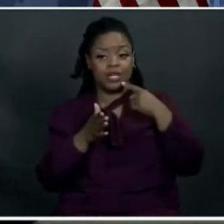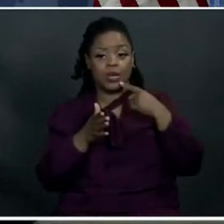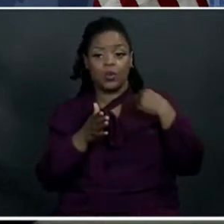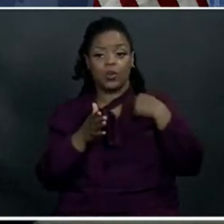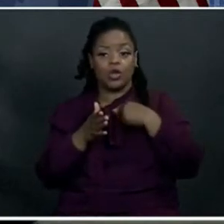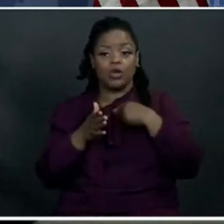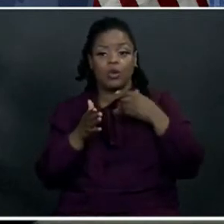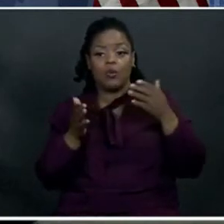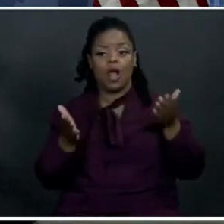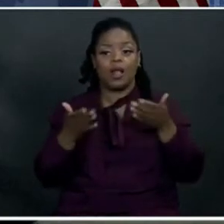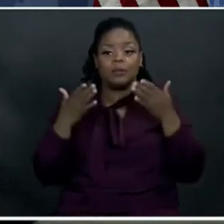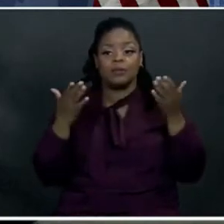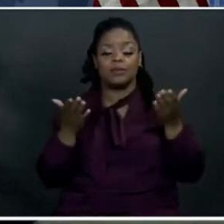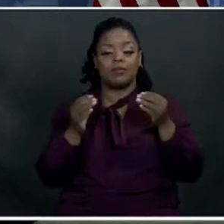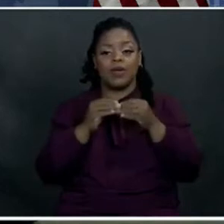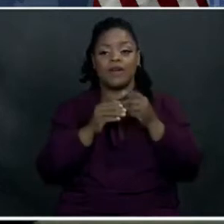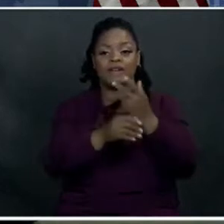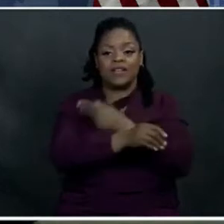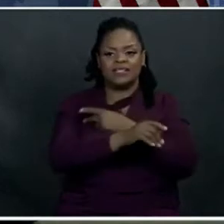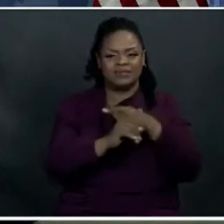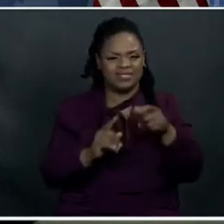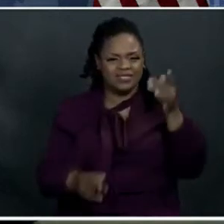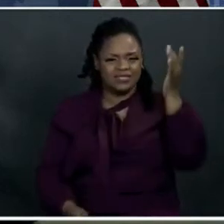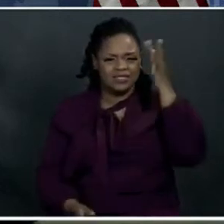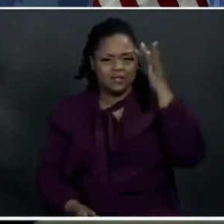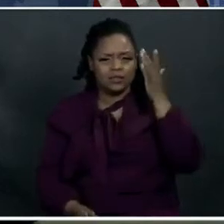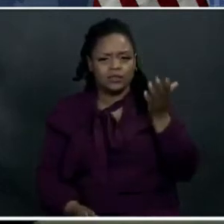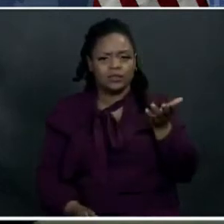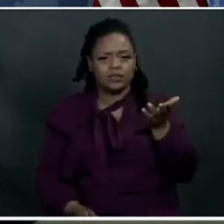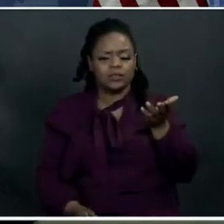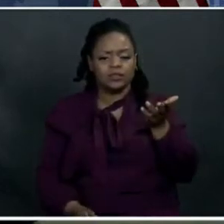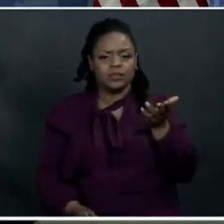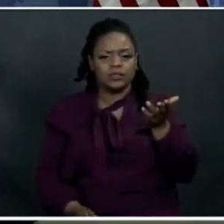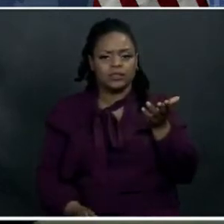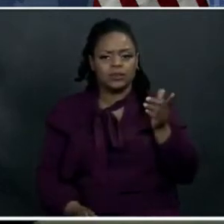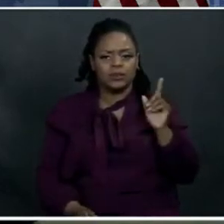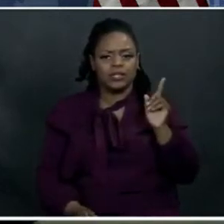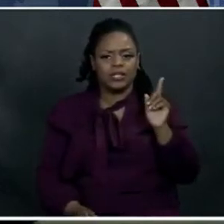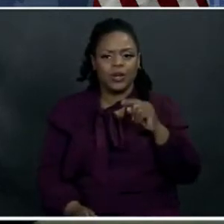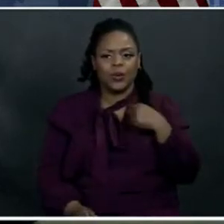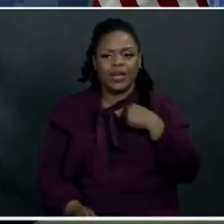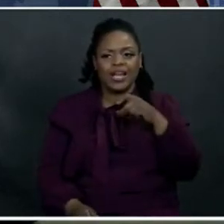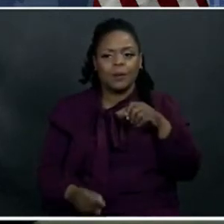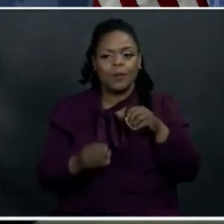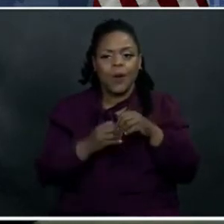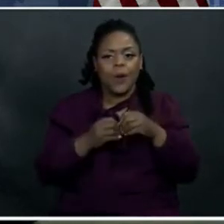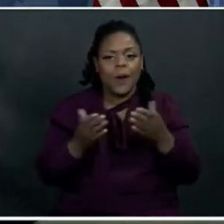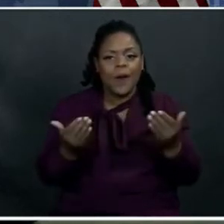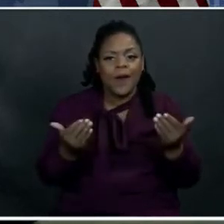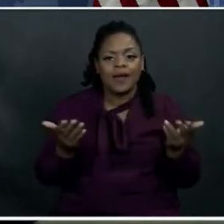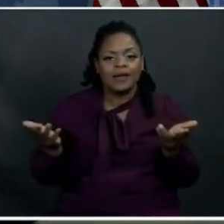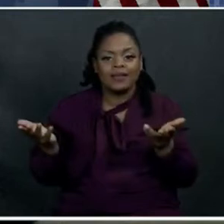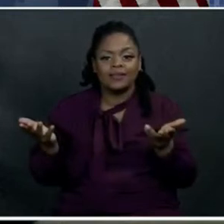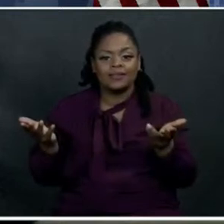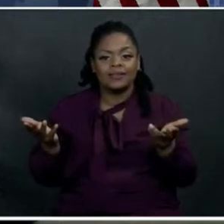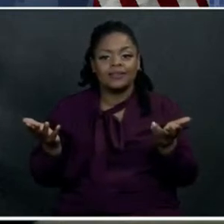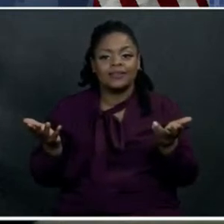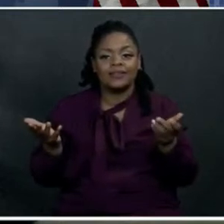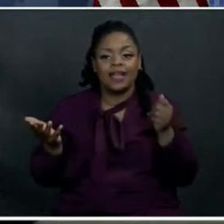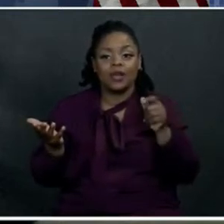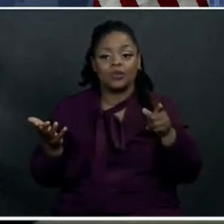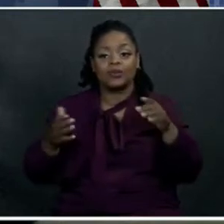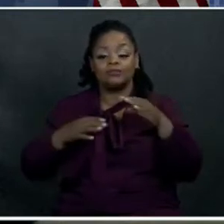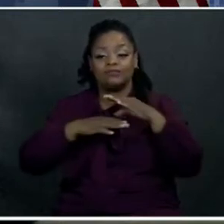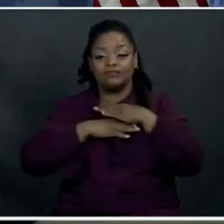Larry Hogan, quote, we are going to need much more supply. Are you able to meet what the governors are asking